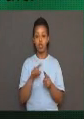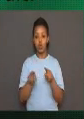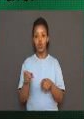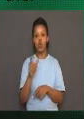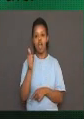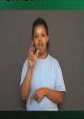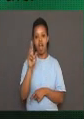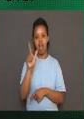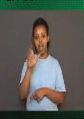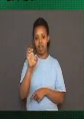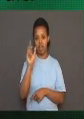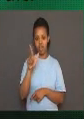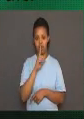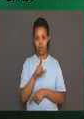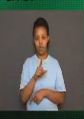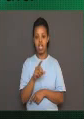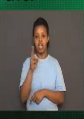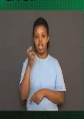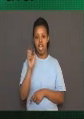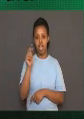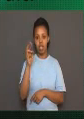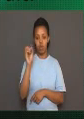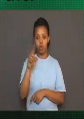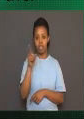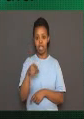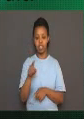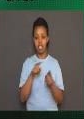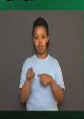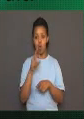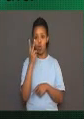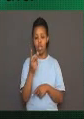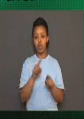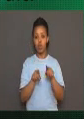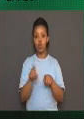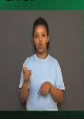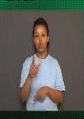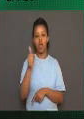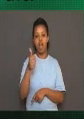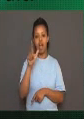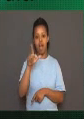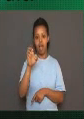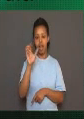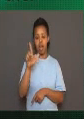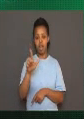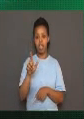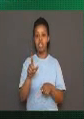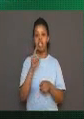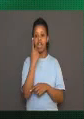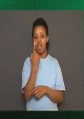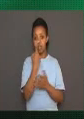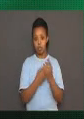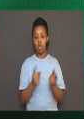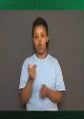Heterozygous refers to having two different alleles for a single trait.